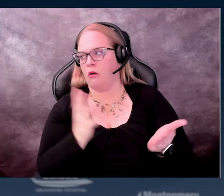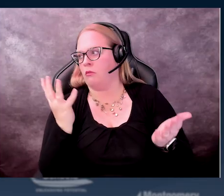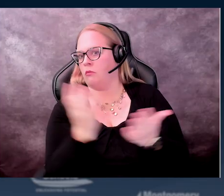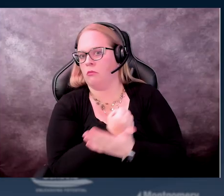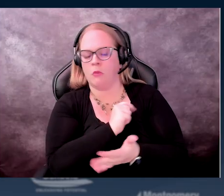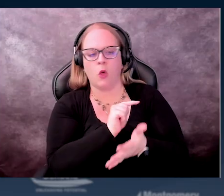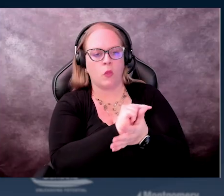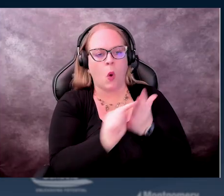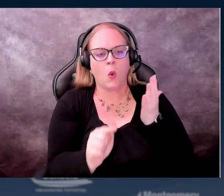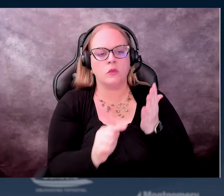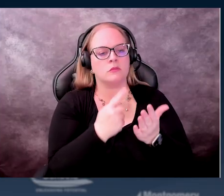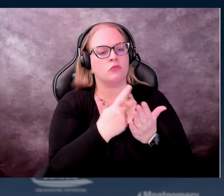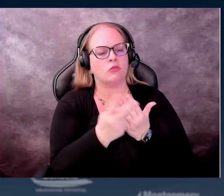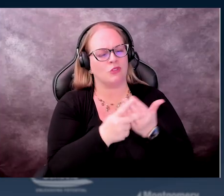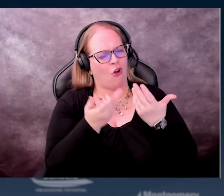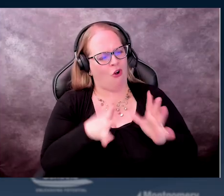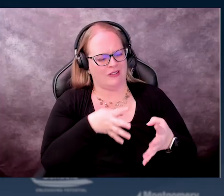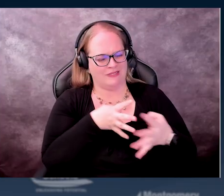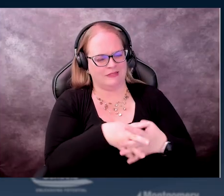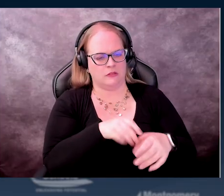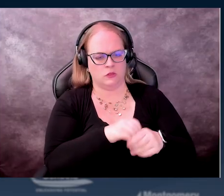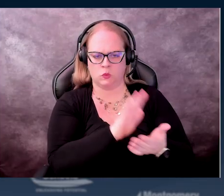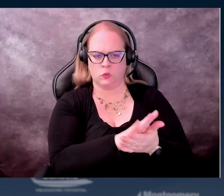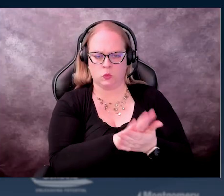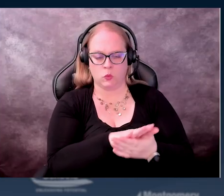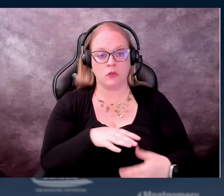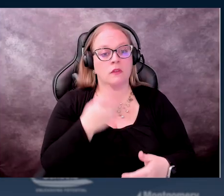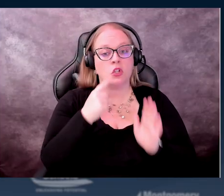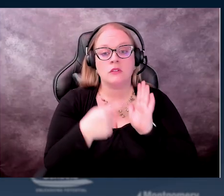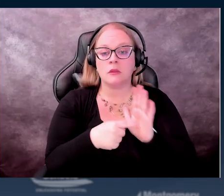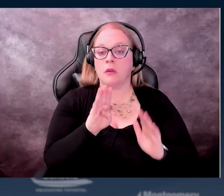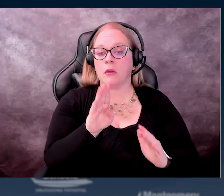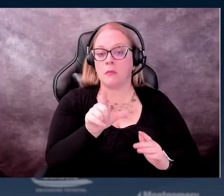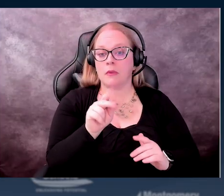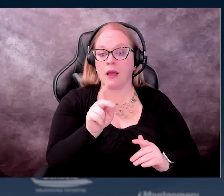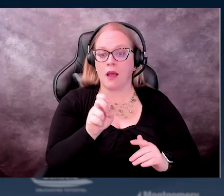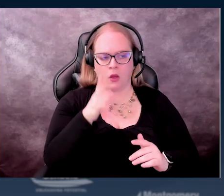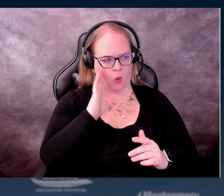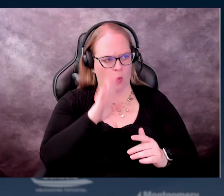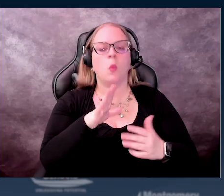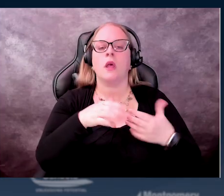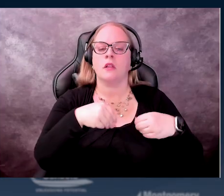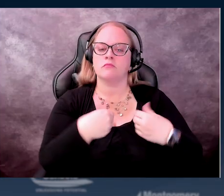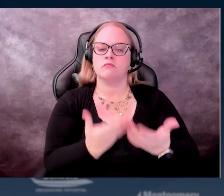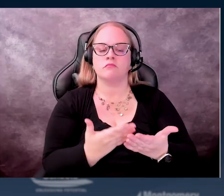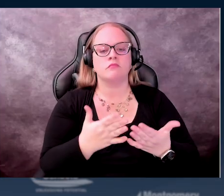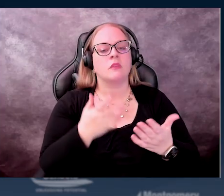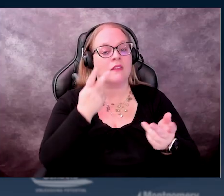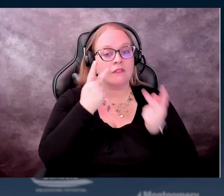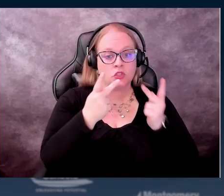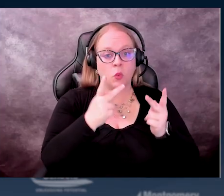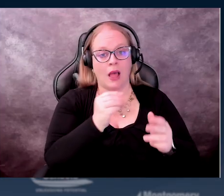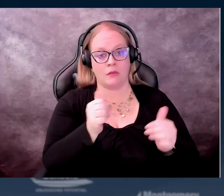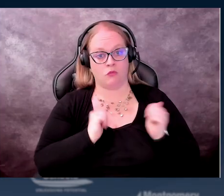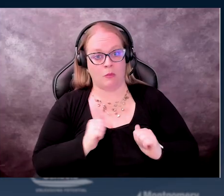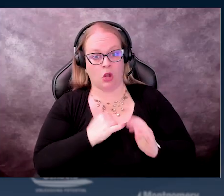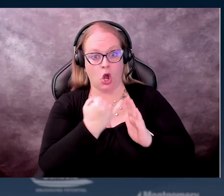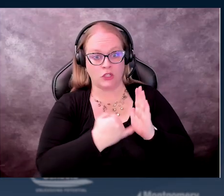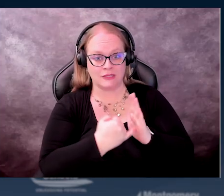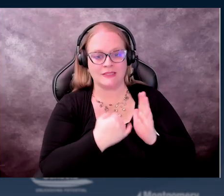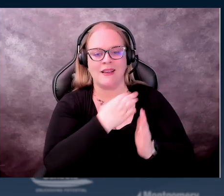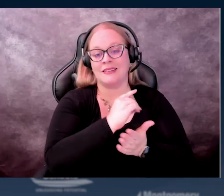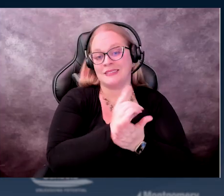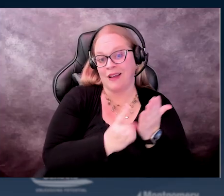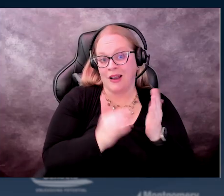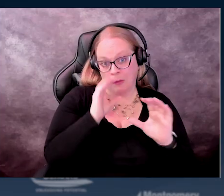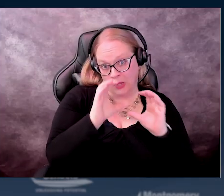So Blake will be offering the visual arts, performing arts, design, and communication, while also being a site for the MC